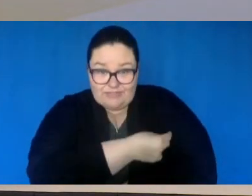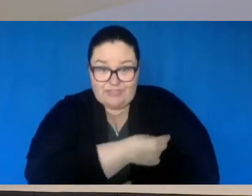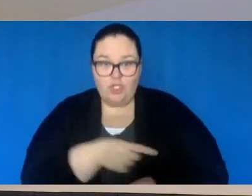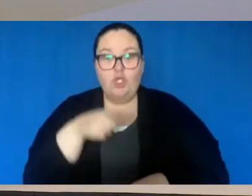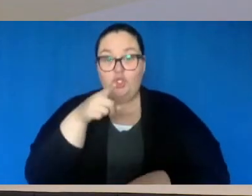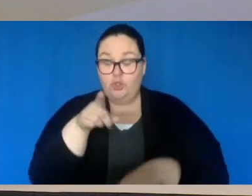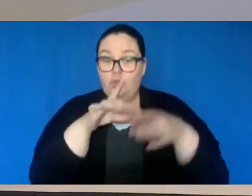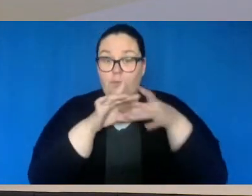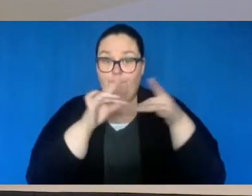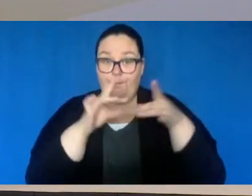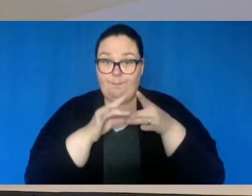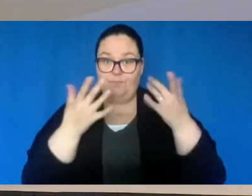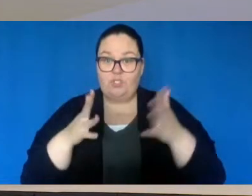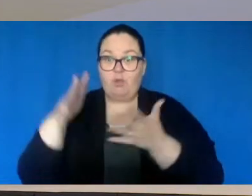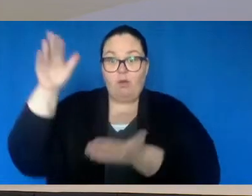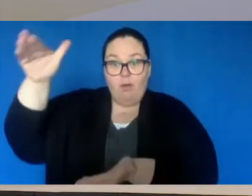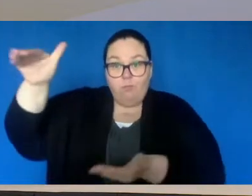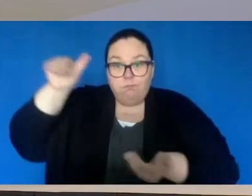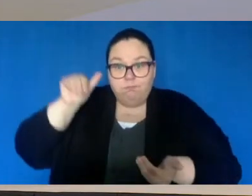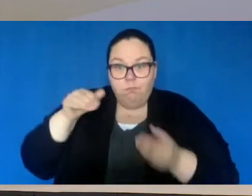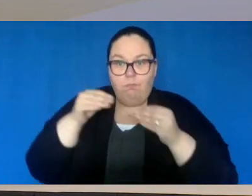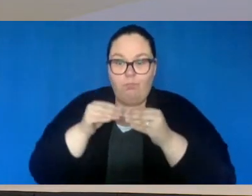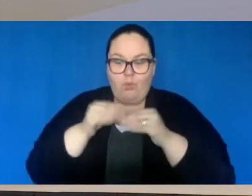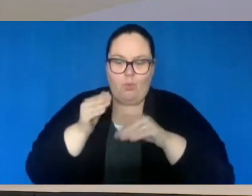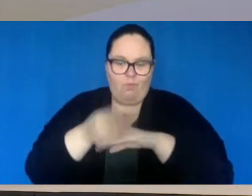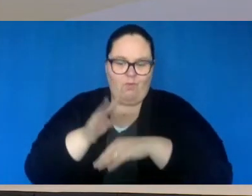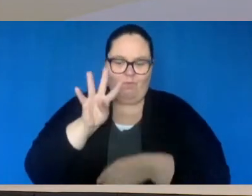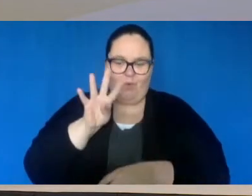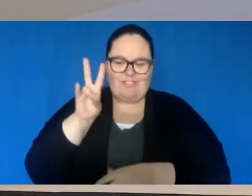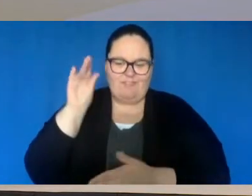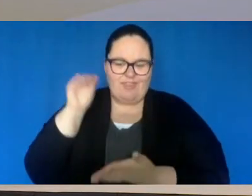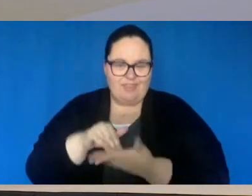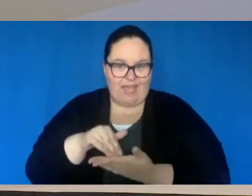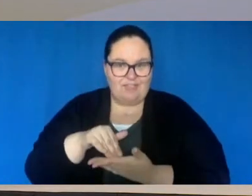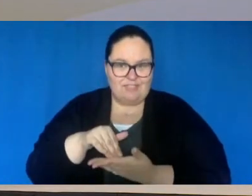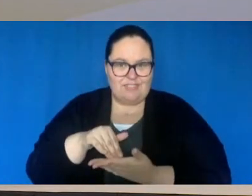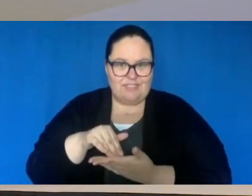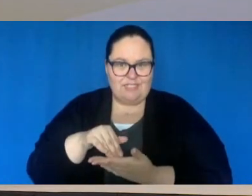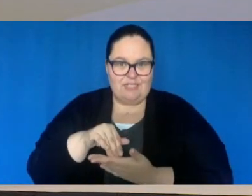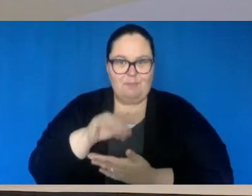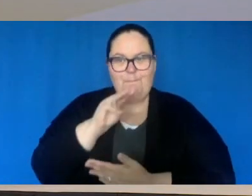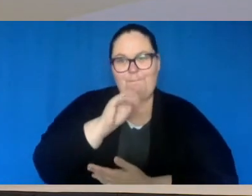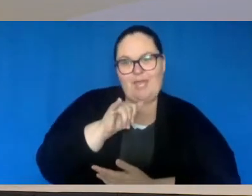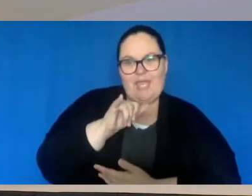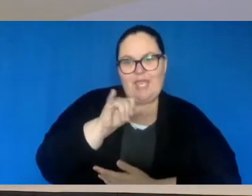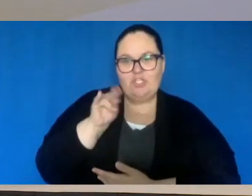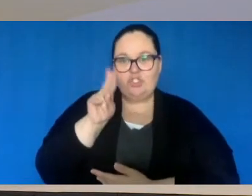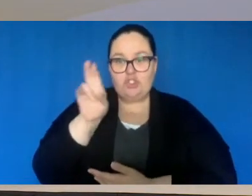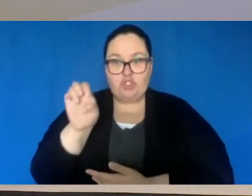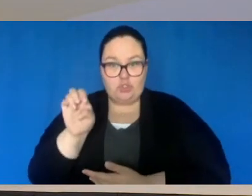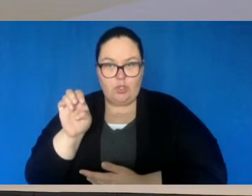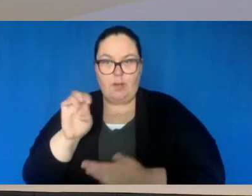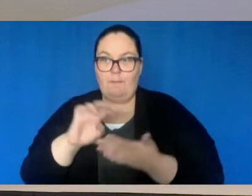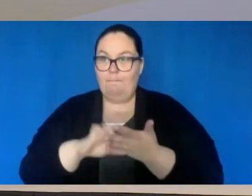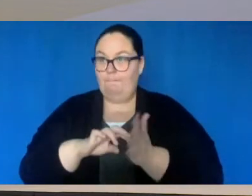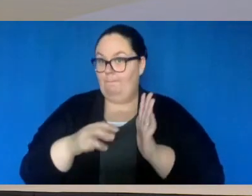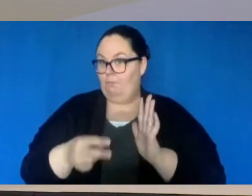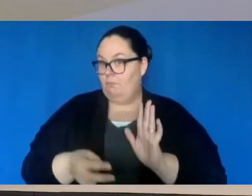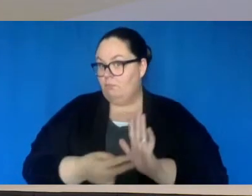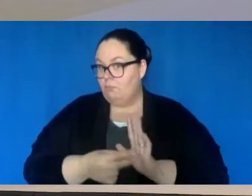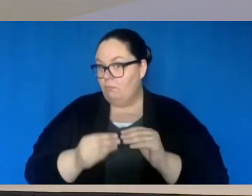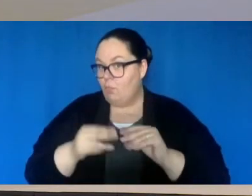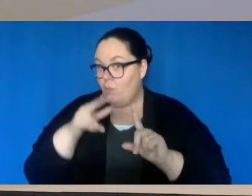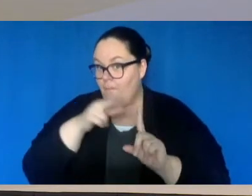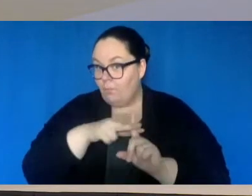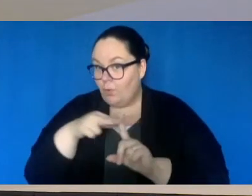that we're going to get up to 47,000 more doses in May and June. So I guess my first part of my question is, will that open up more